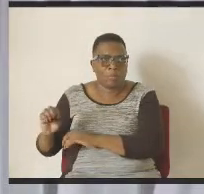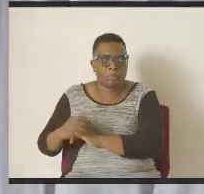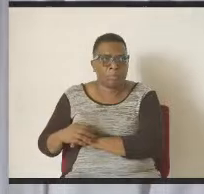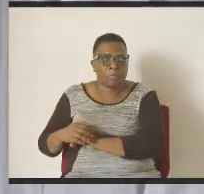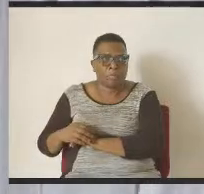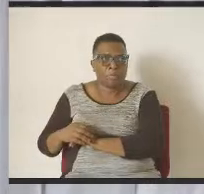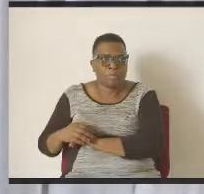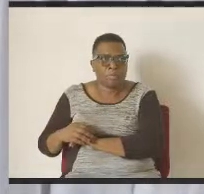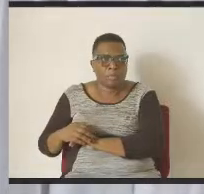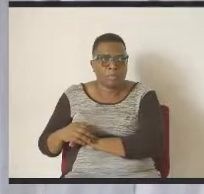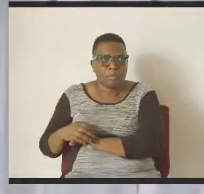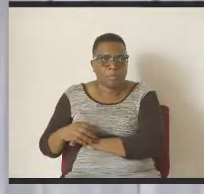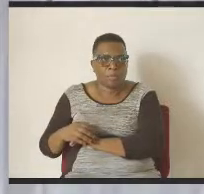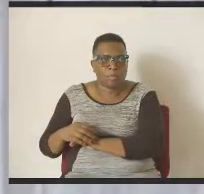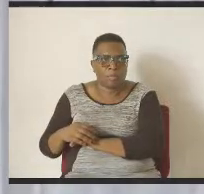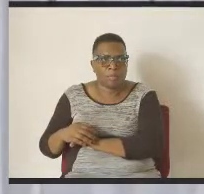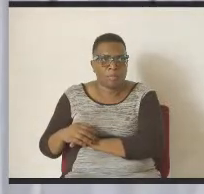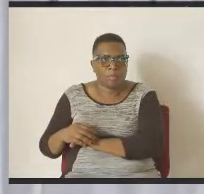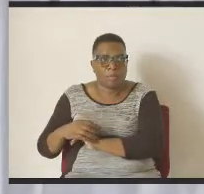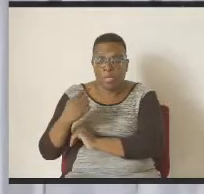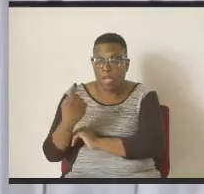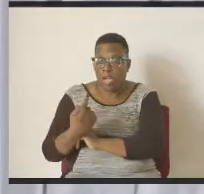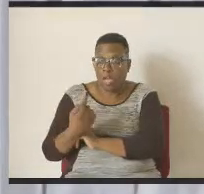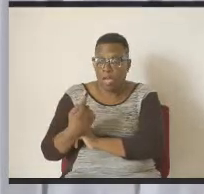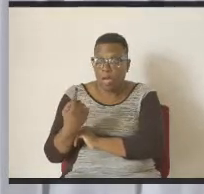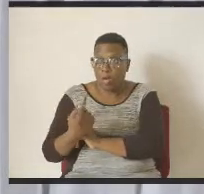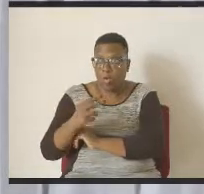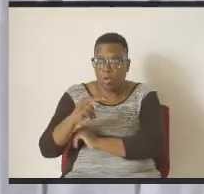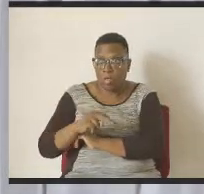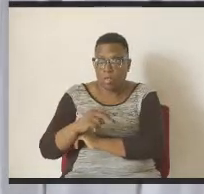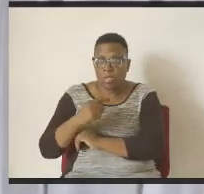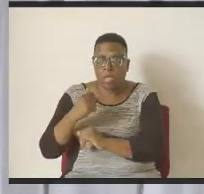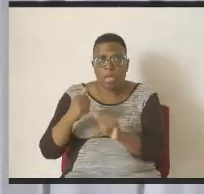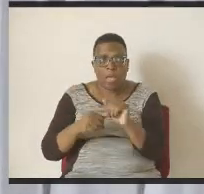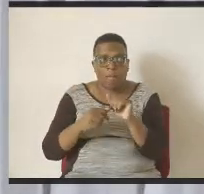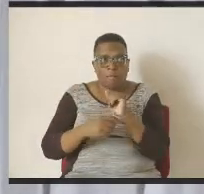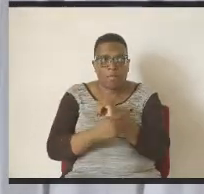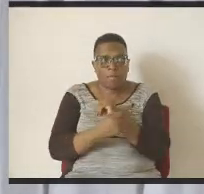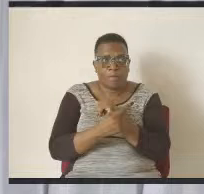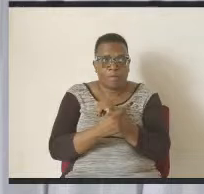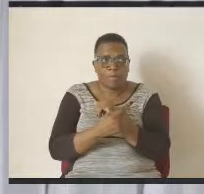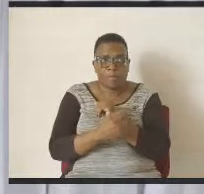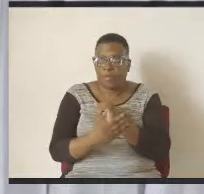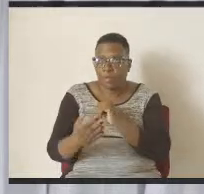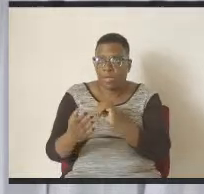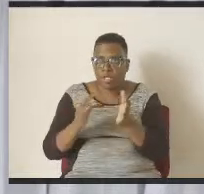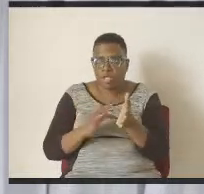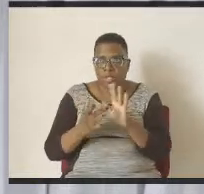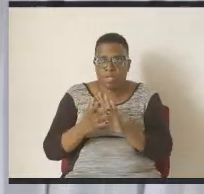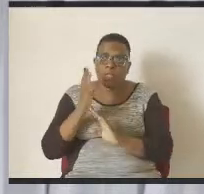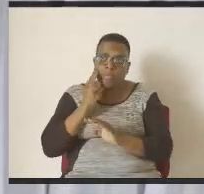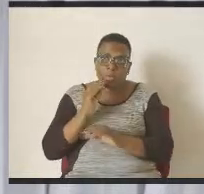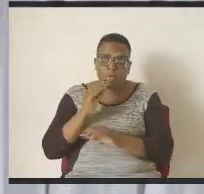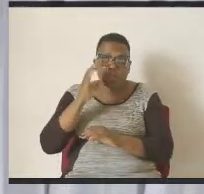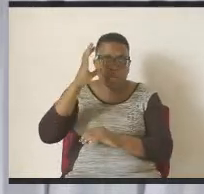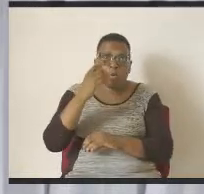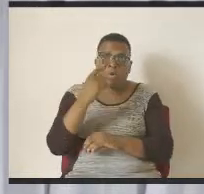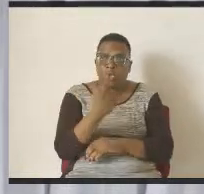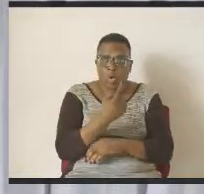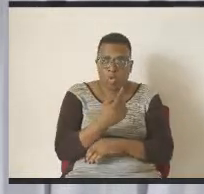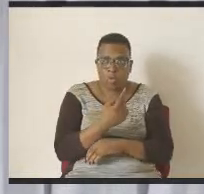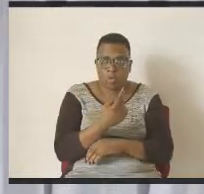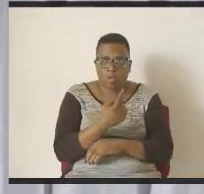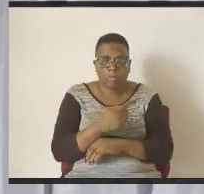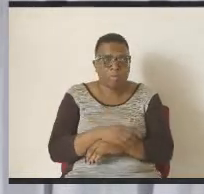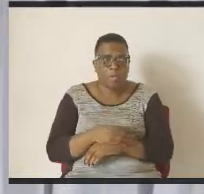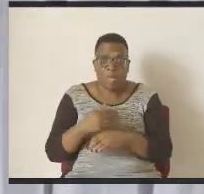aloneness. Everything he was going through, it was alone. And not saying he was lonely. He had